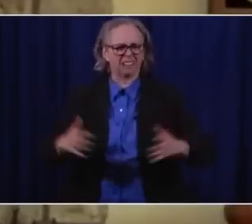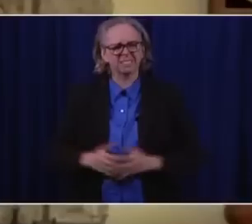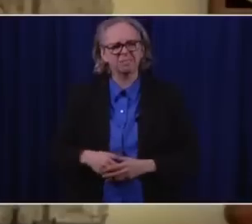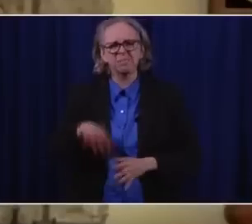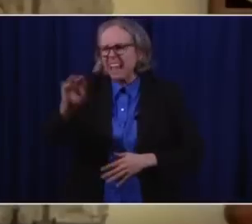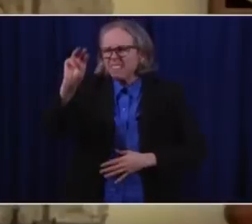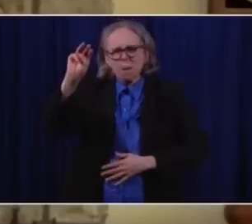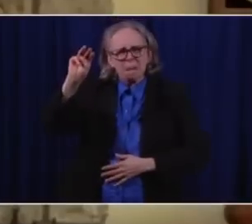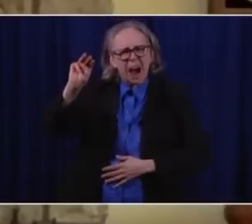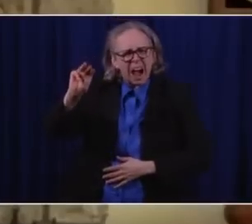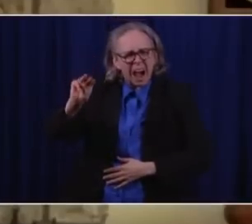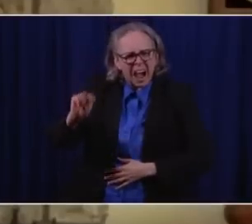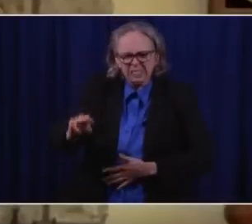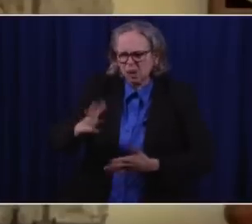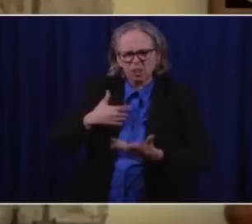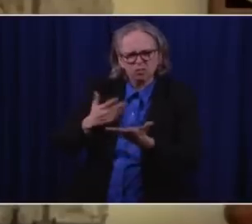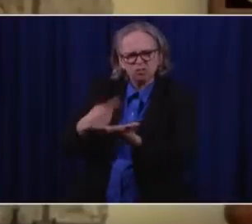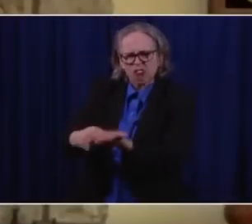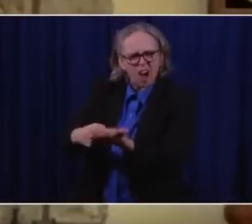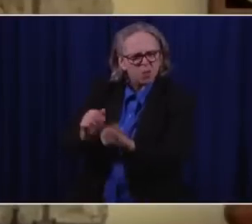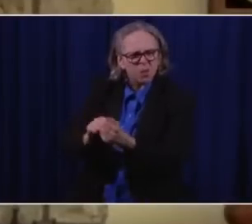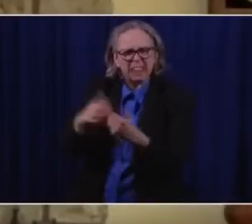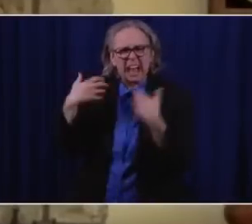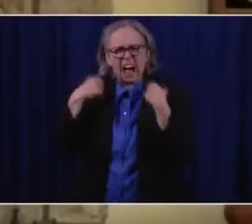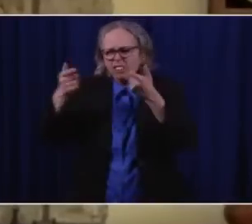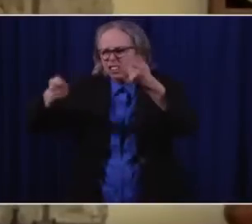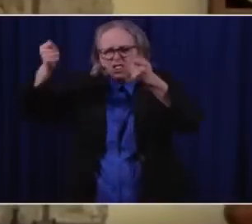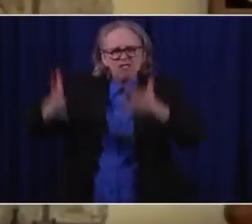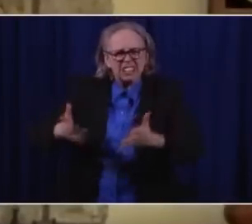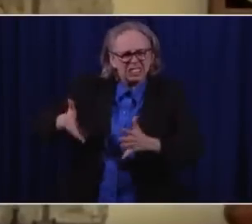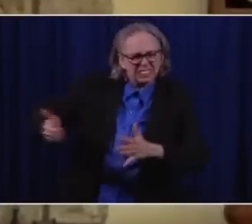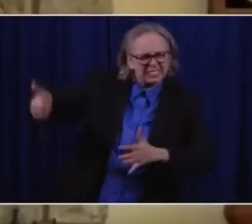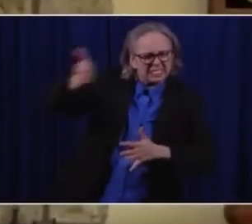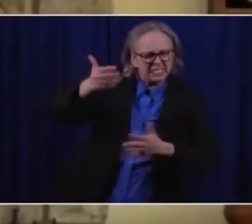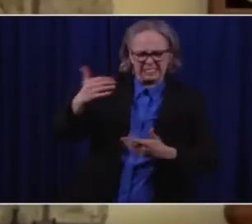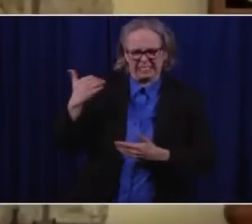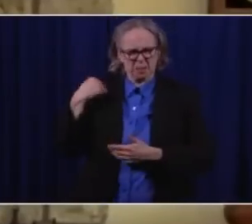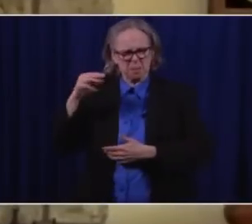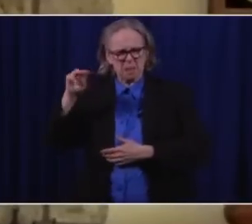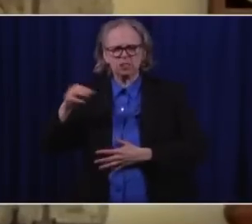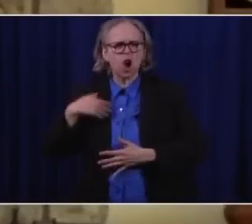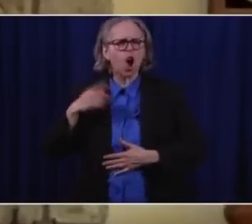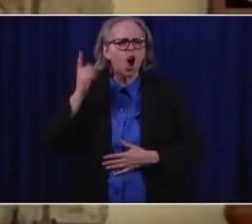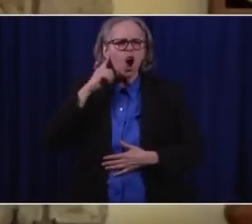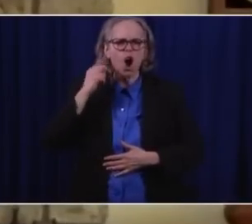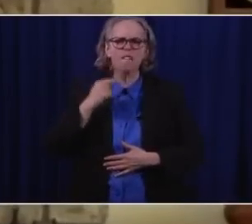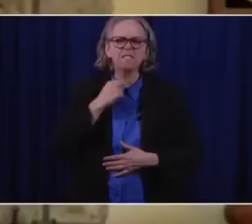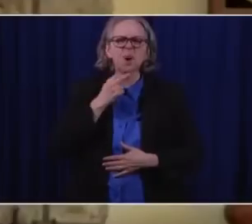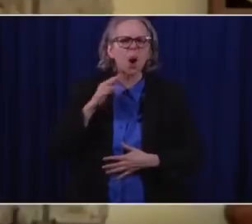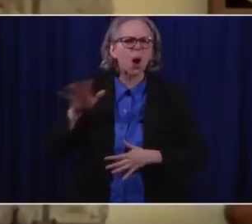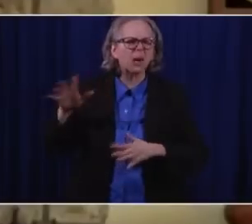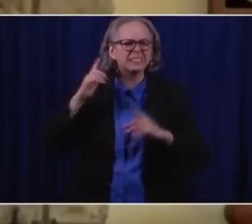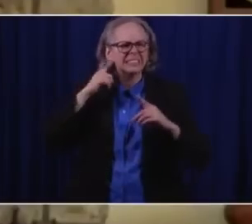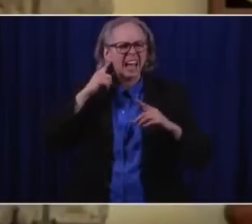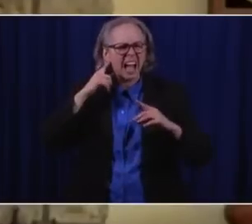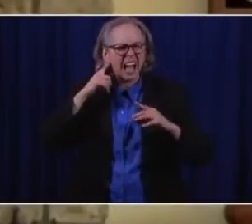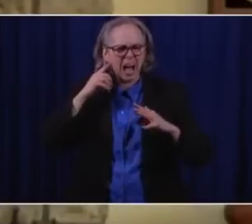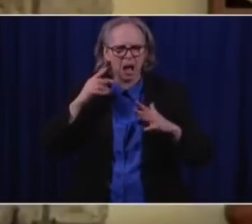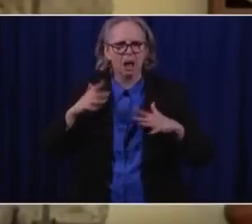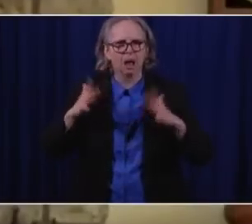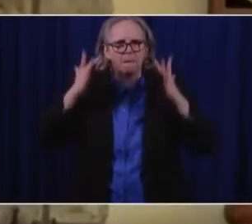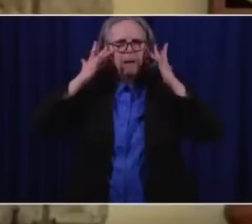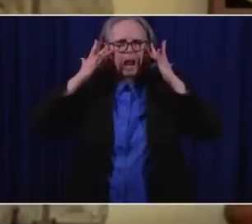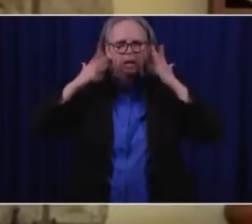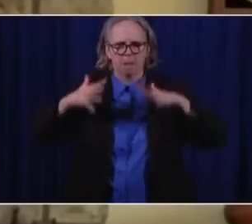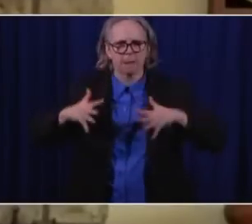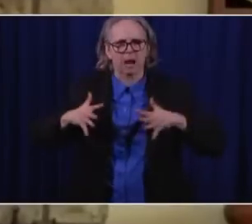you, this last Monday was the first time I really heard almost panic in some of their voices. And these are tough people. You know, they've done